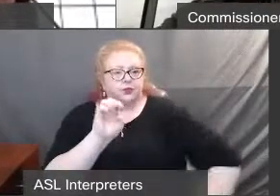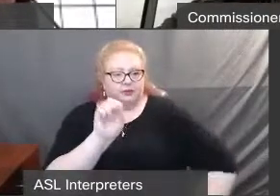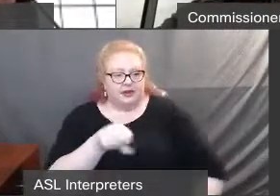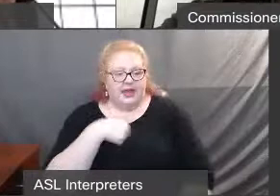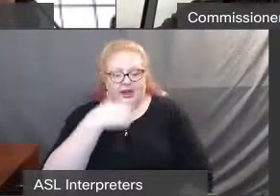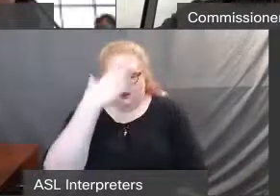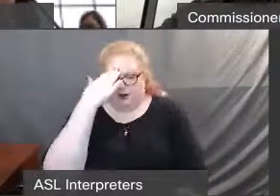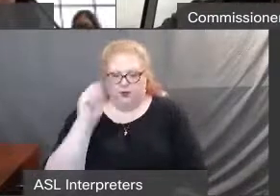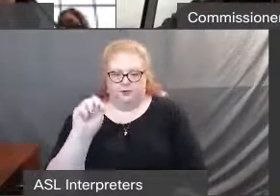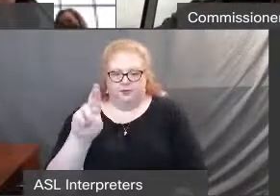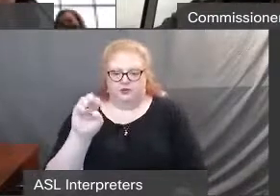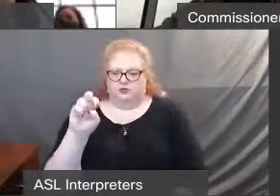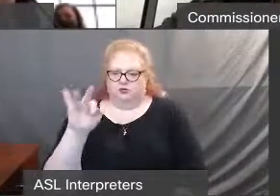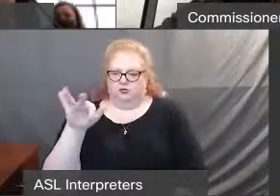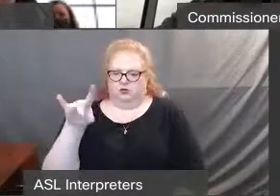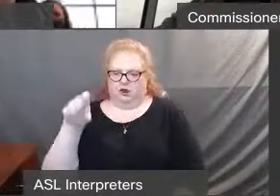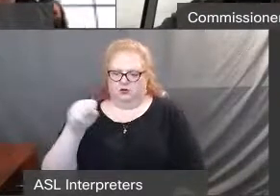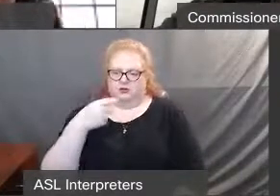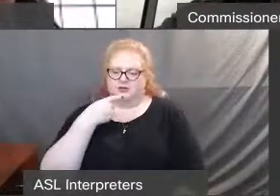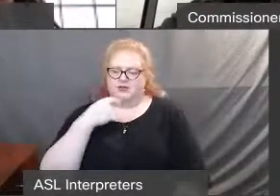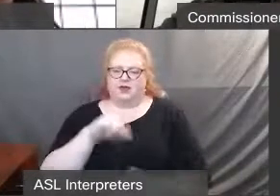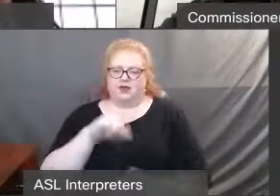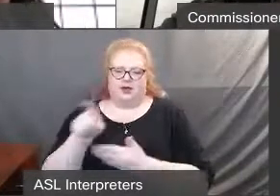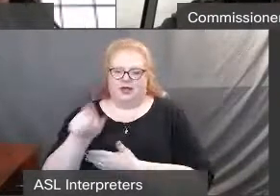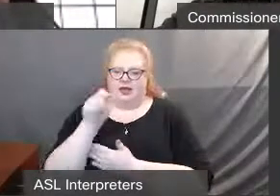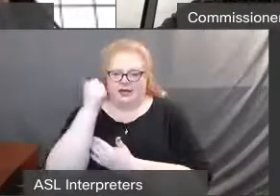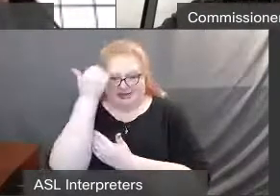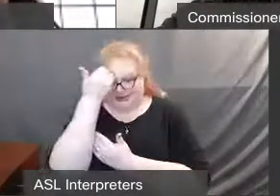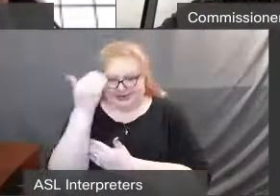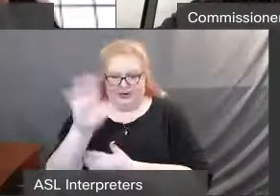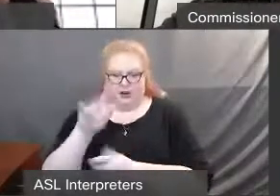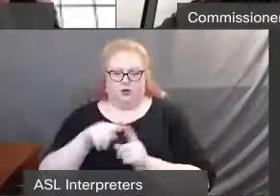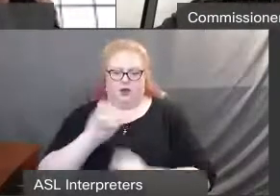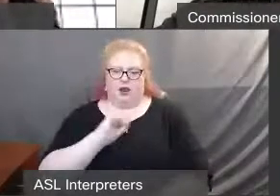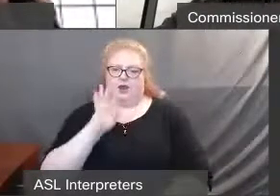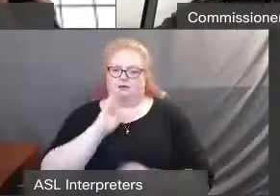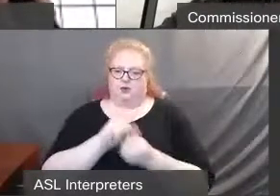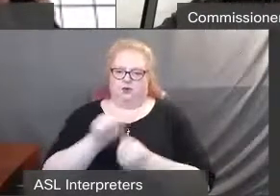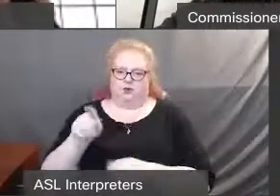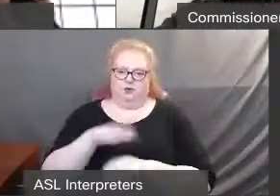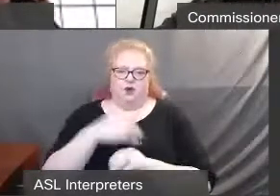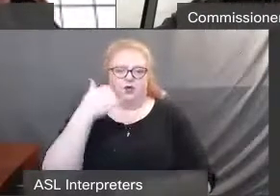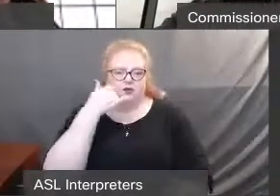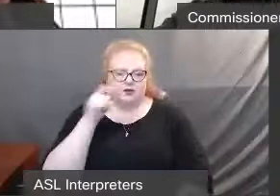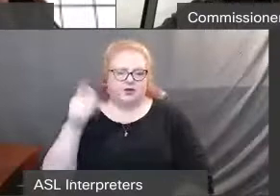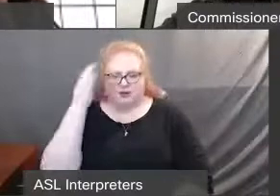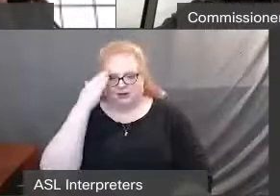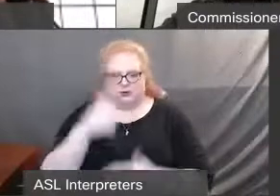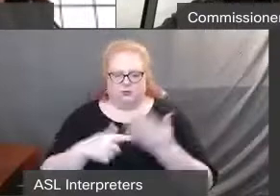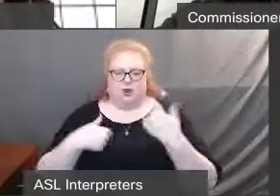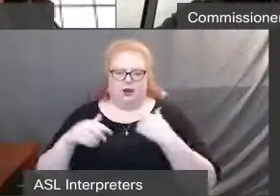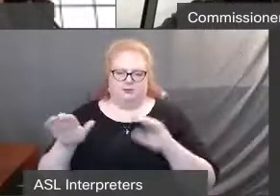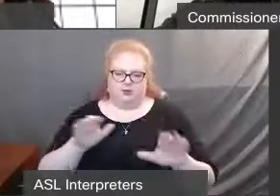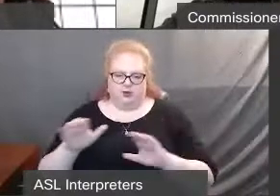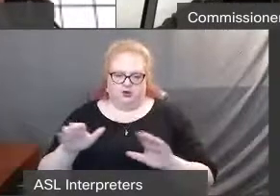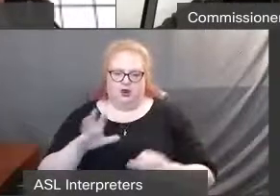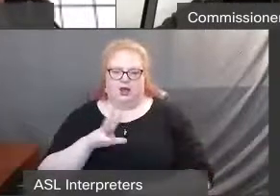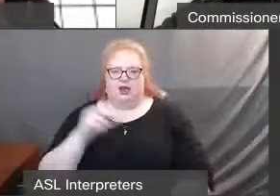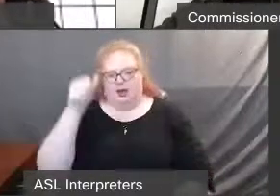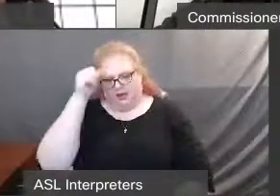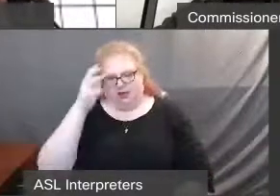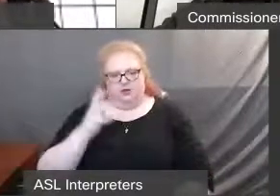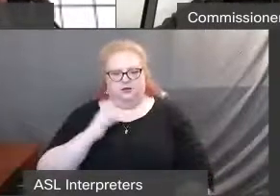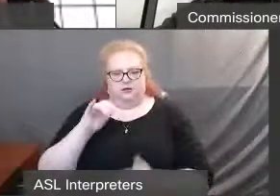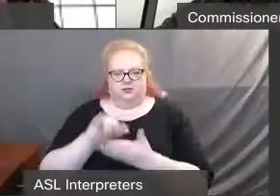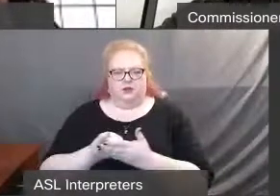Reynolds said that he did not know. I spoke to him on the phone. He knows what I'm doing. The guy the gentleman that